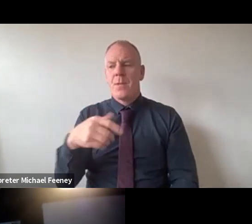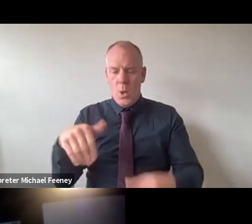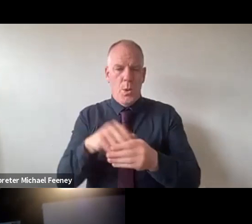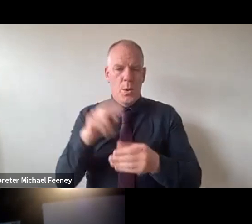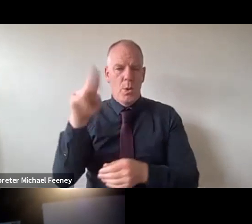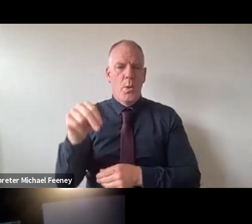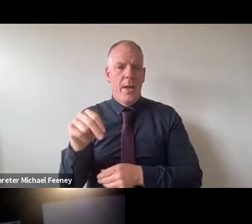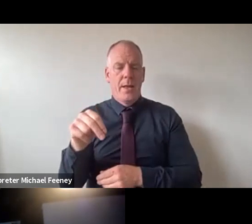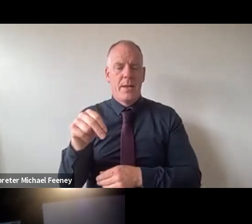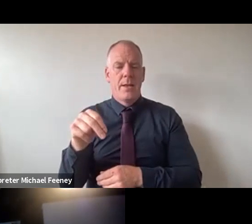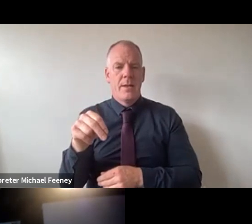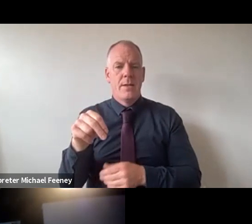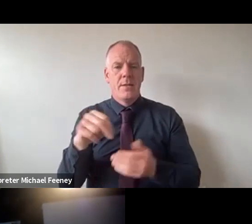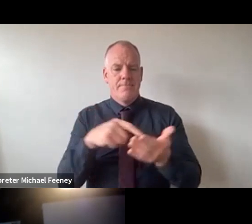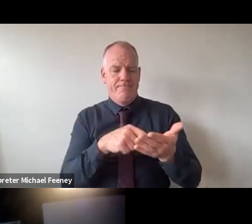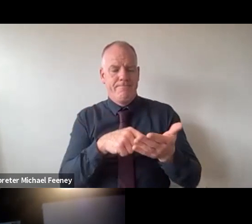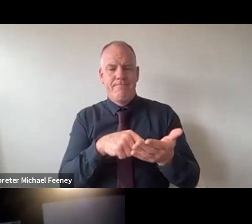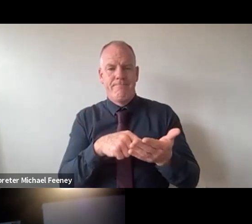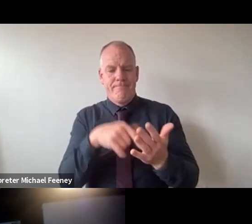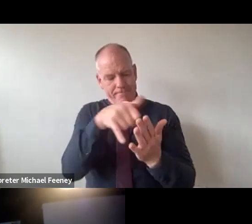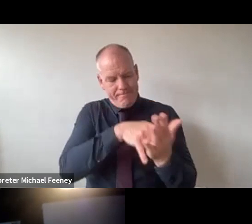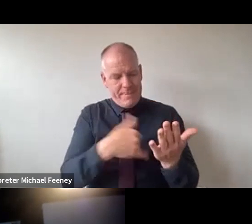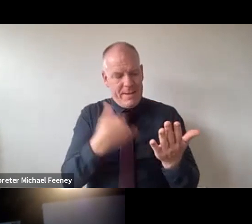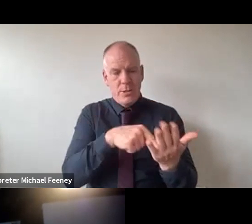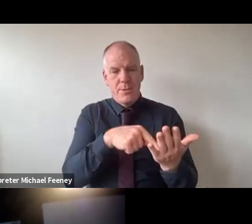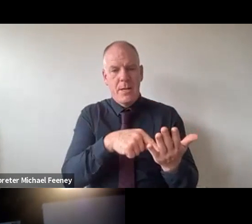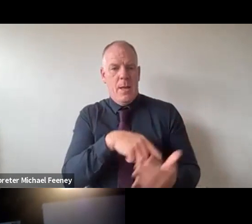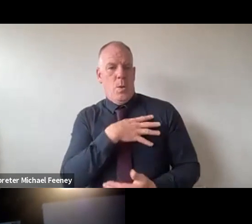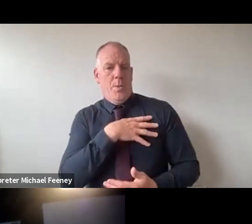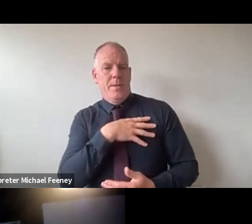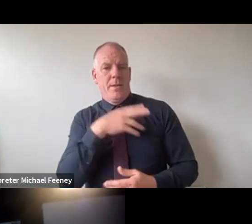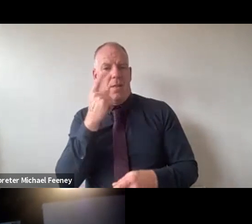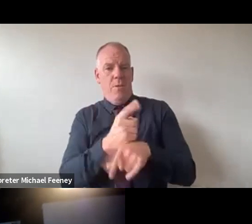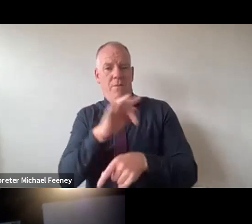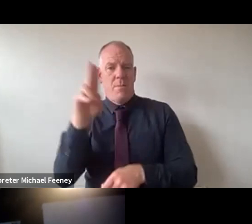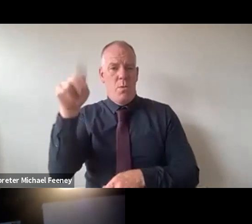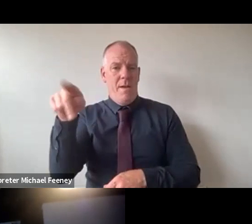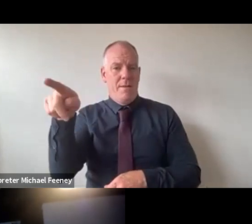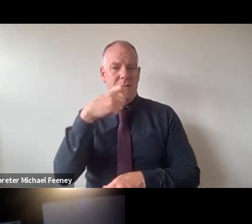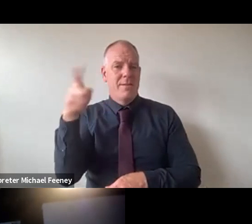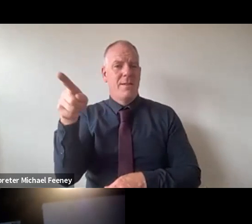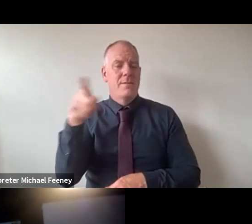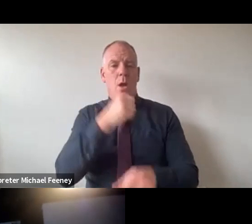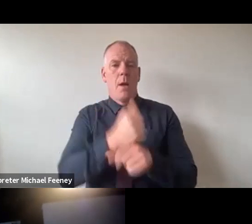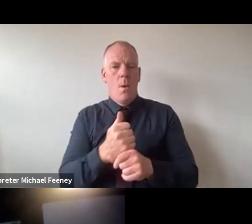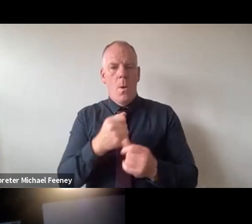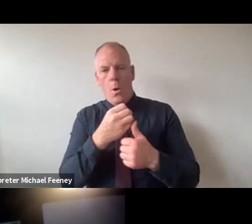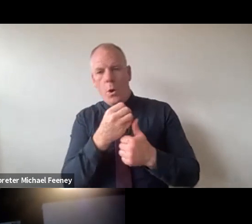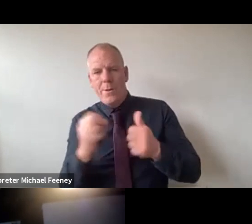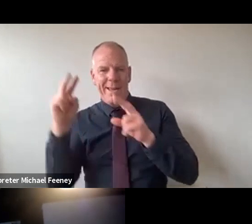UN covenants. And the UN committees have also already discussed related issues in their